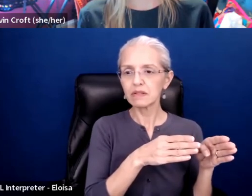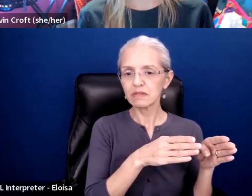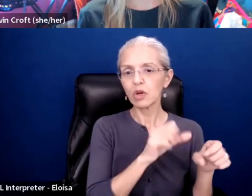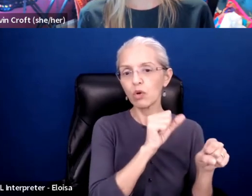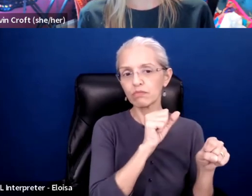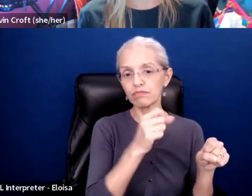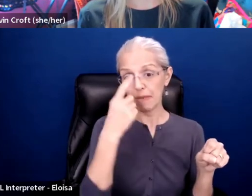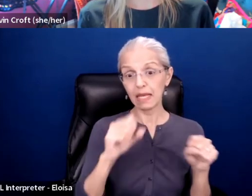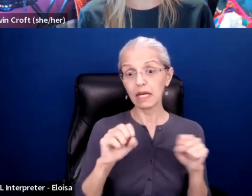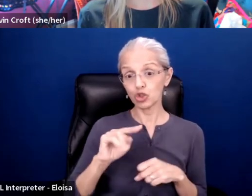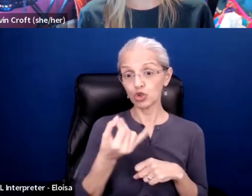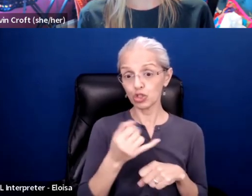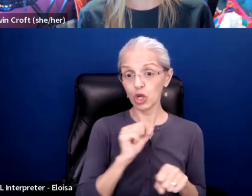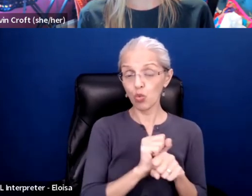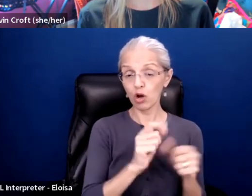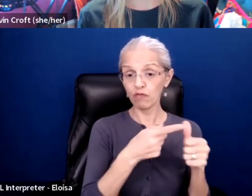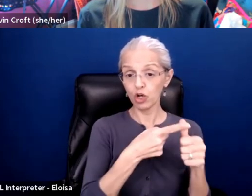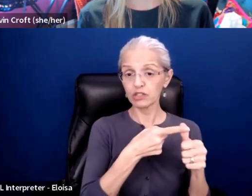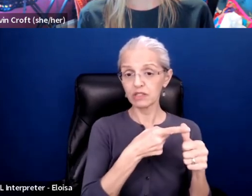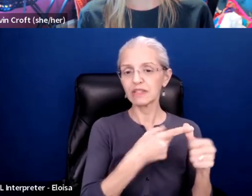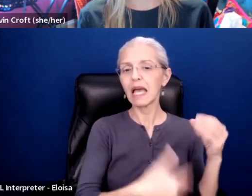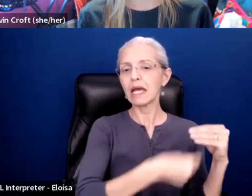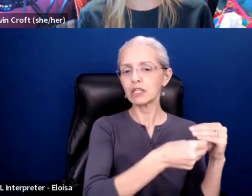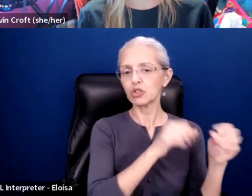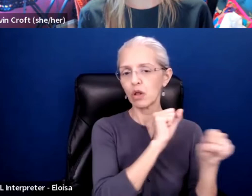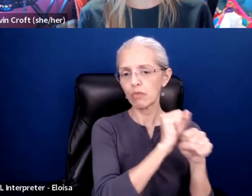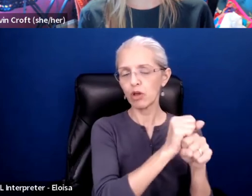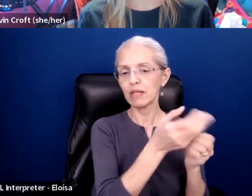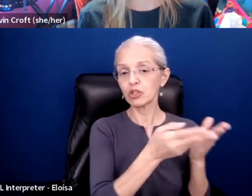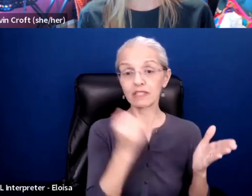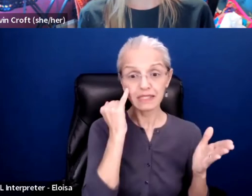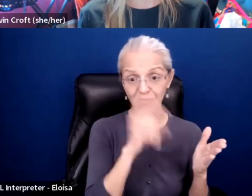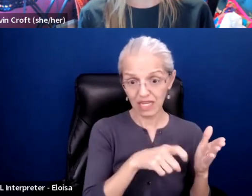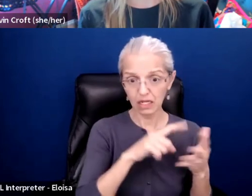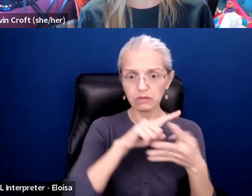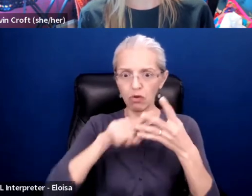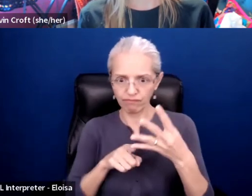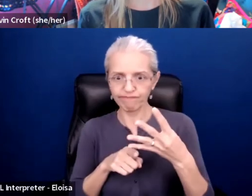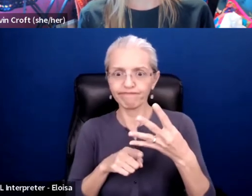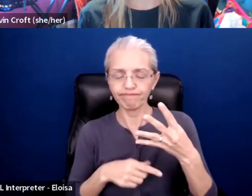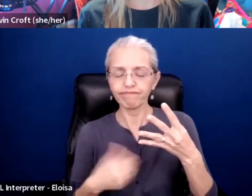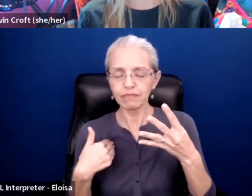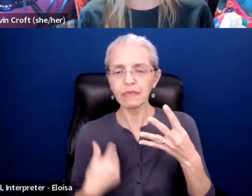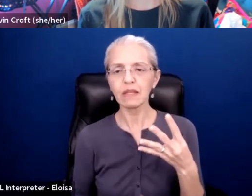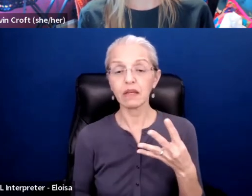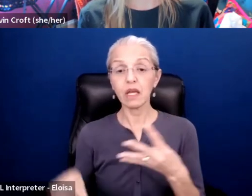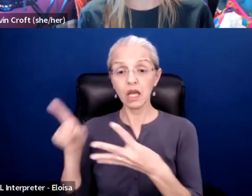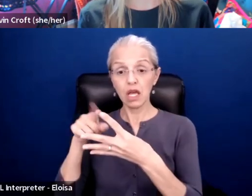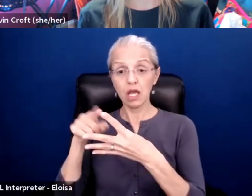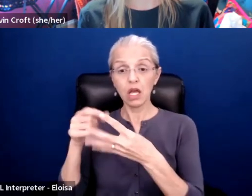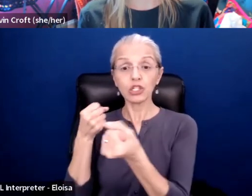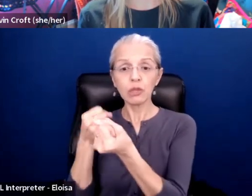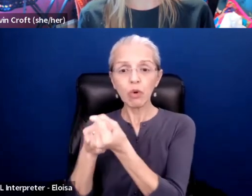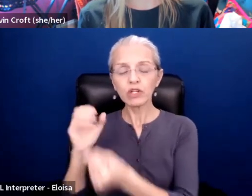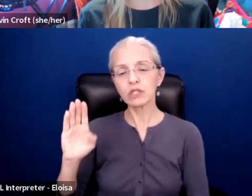state, is employment, additional employment services if needed, right? So, supports brokerage comes out